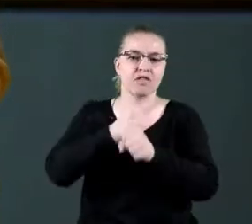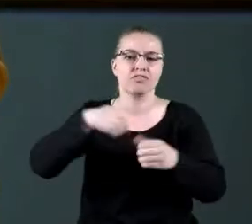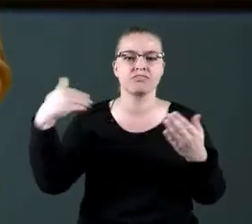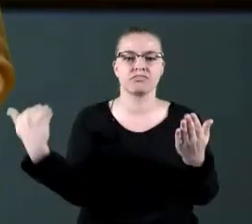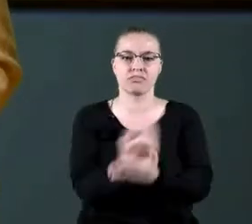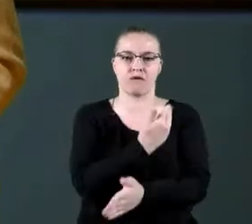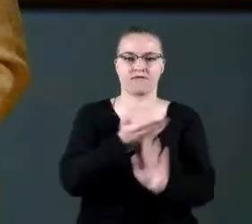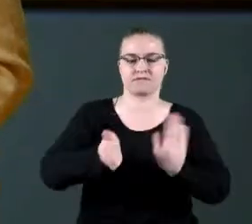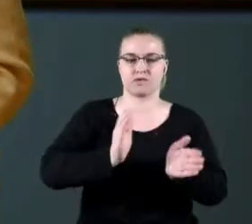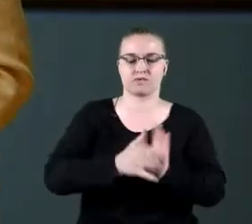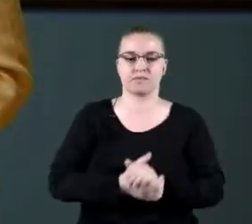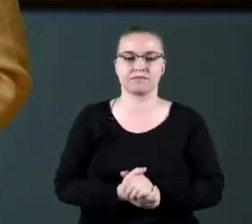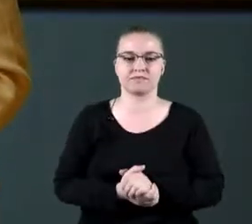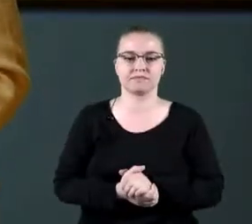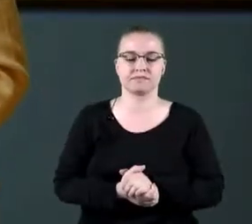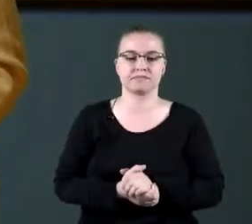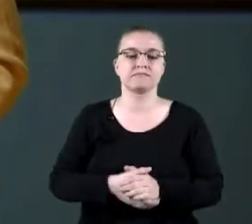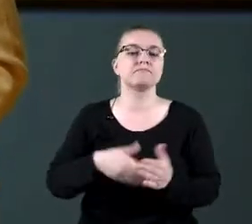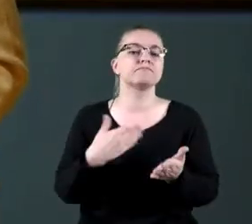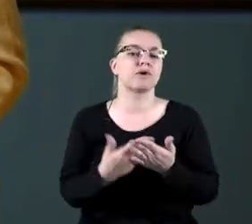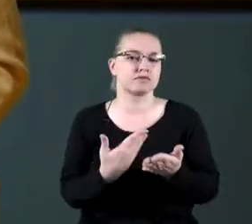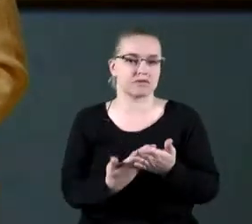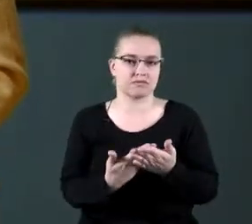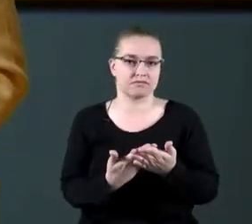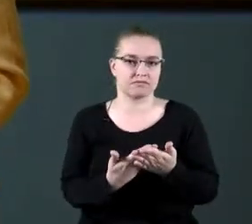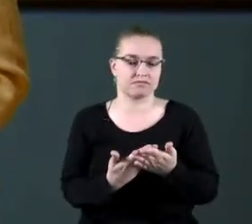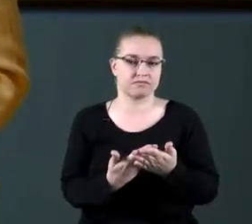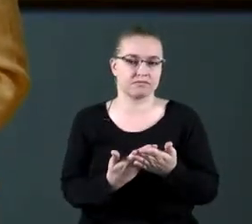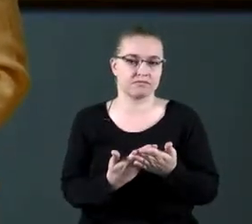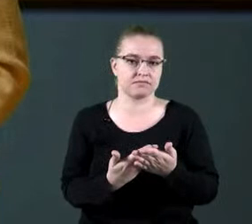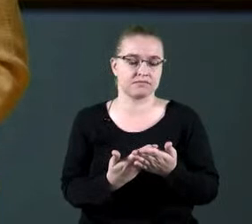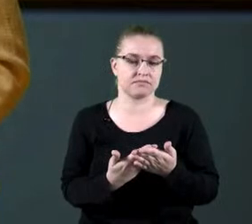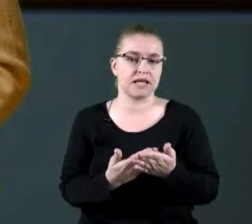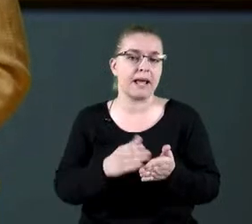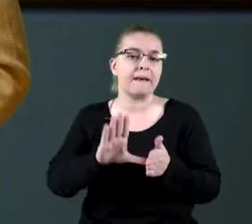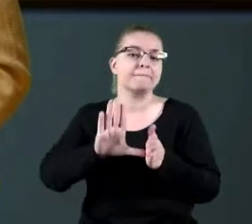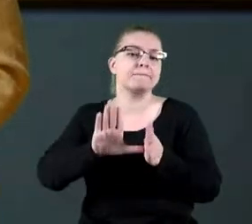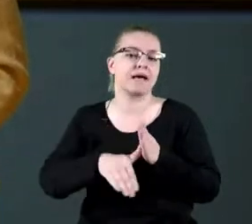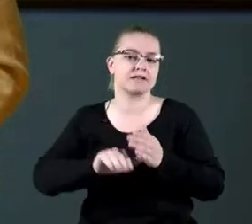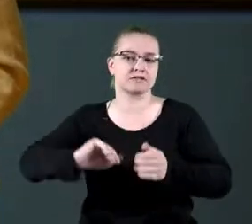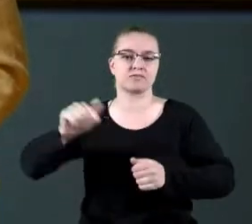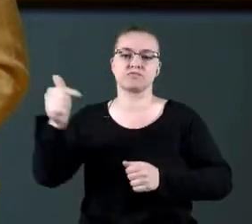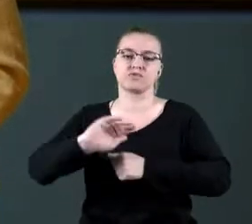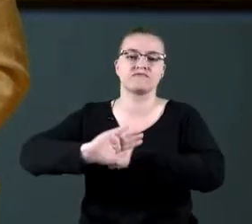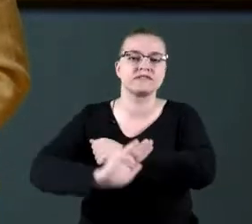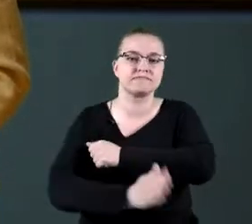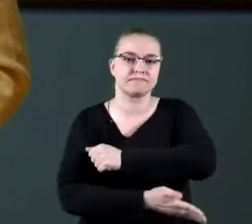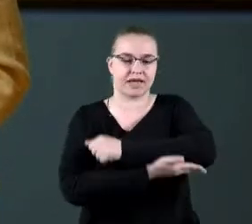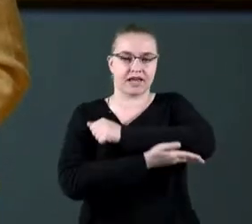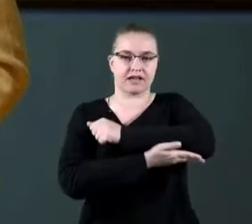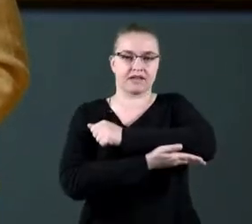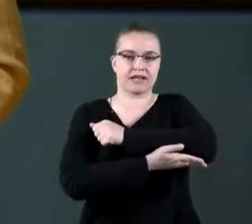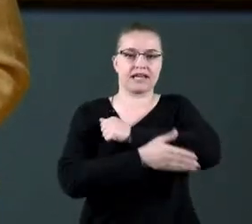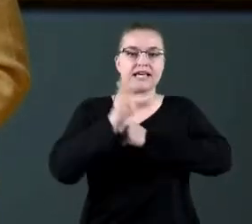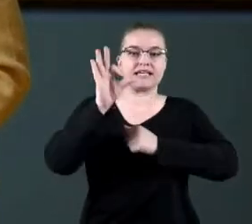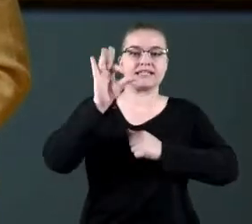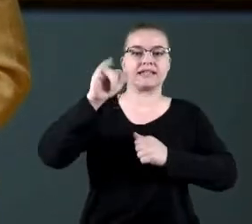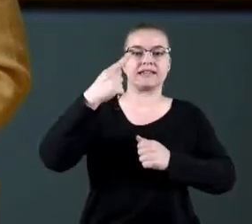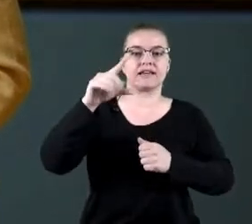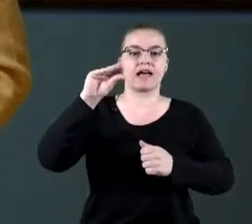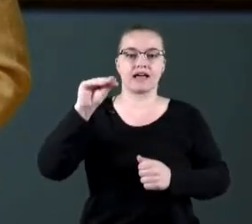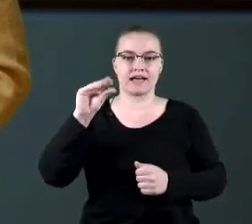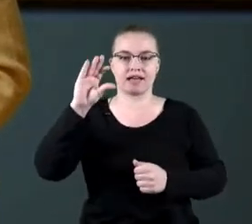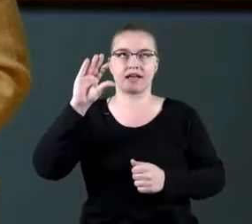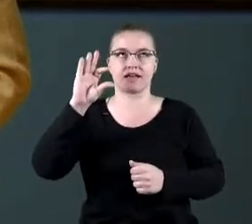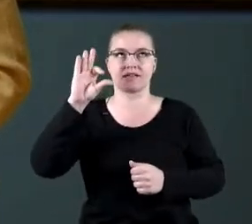upskill successful practices to support cities, especially in SIDS, LDACs and LMICs, which face